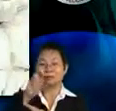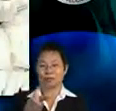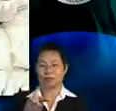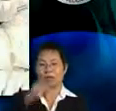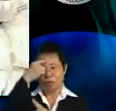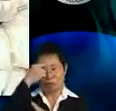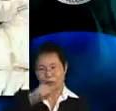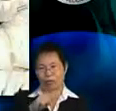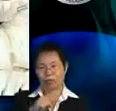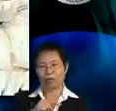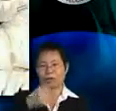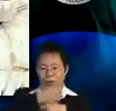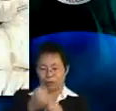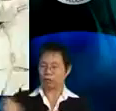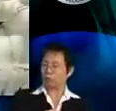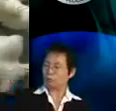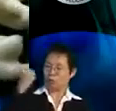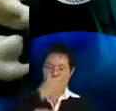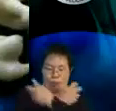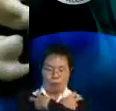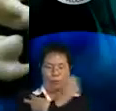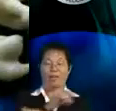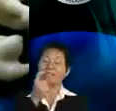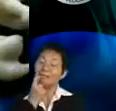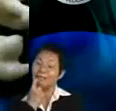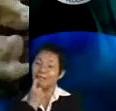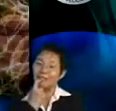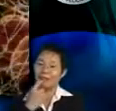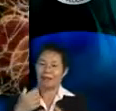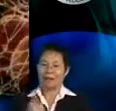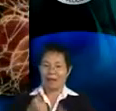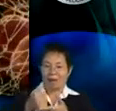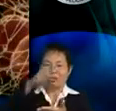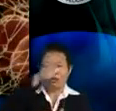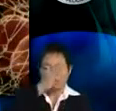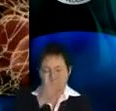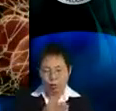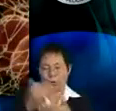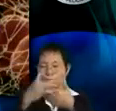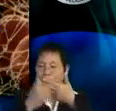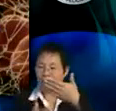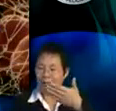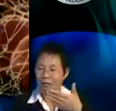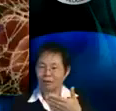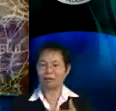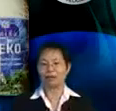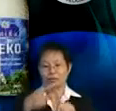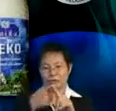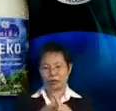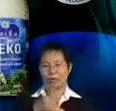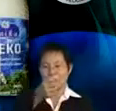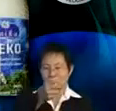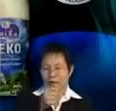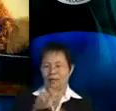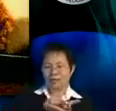Function: formation of strong bones and teeth, helps in clotting of blood. Source: